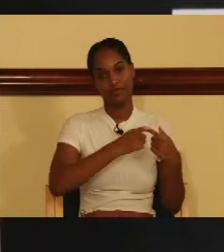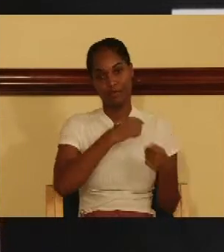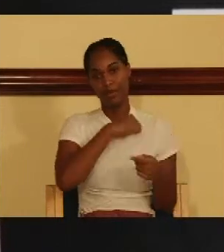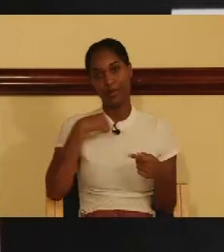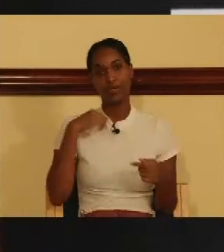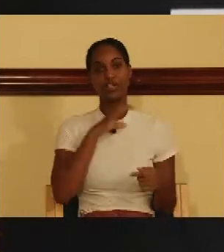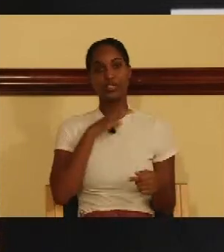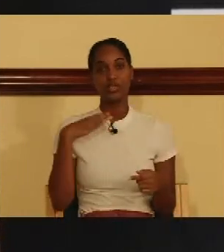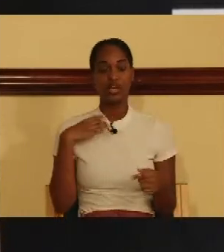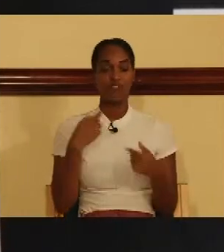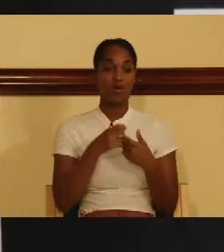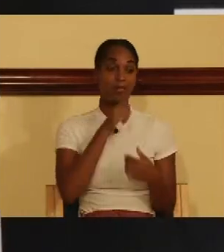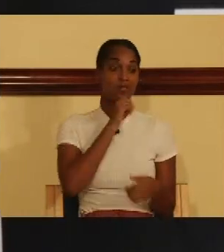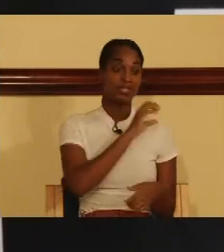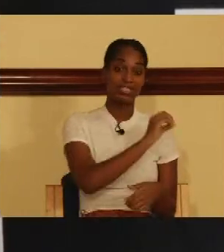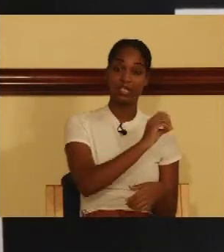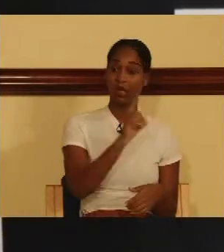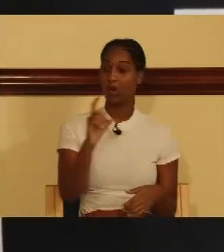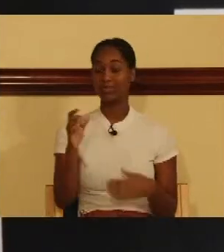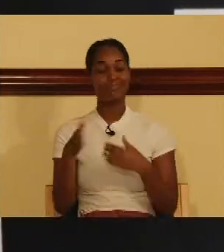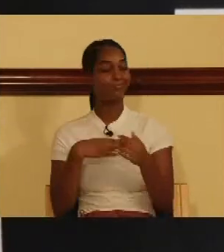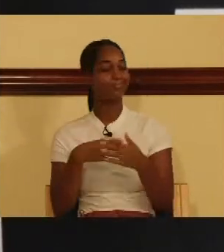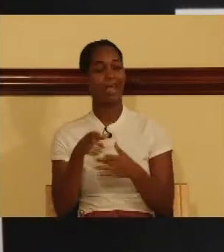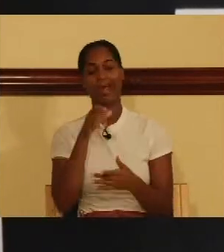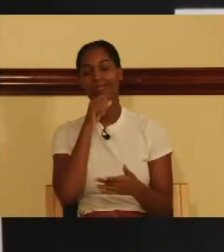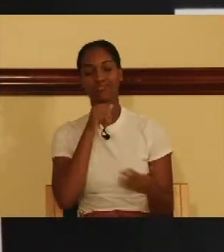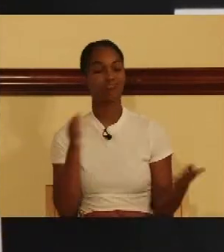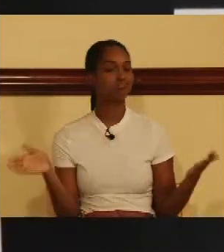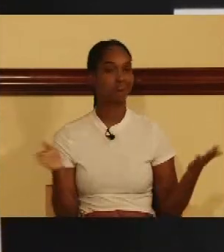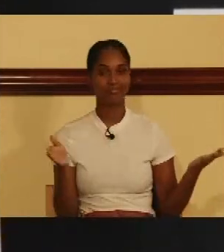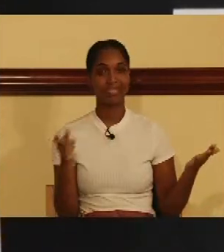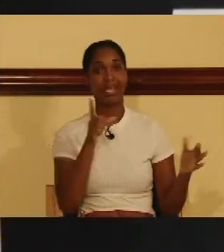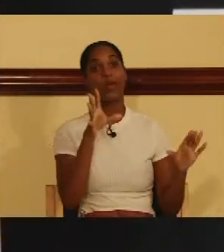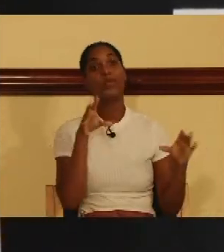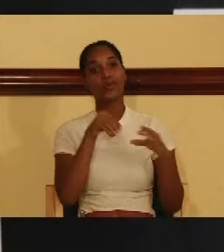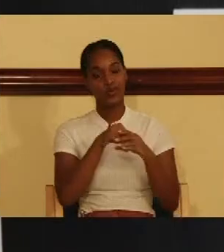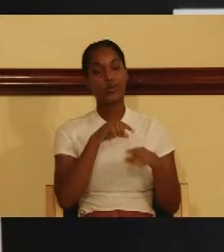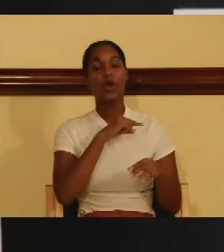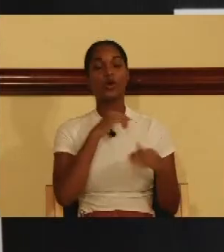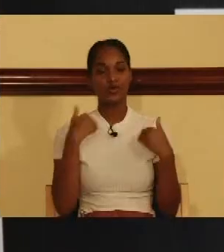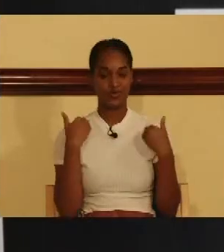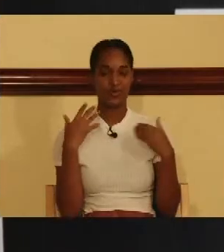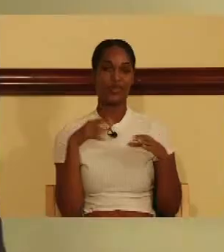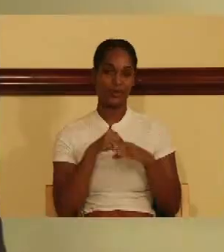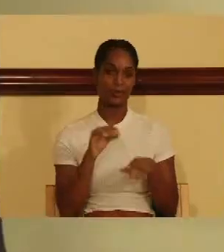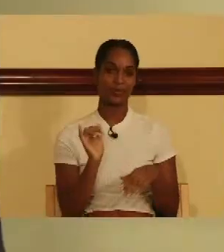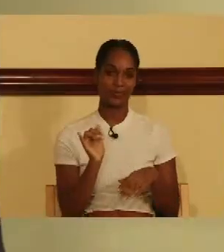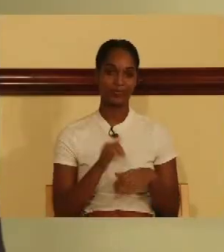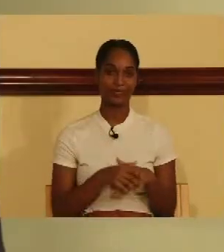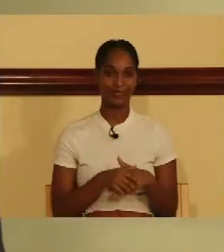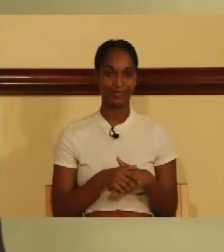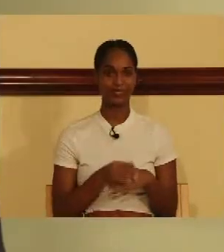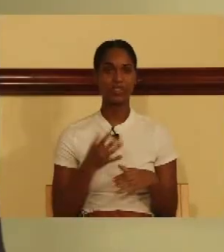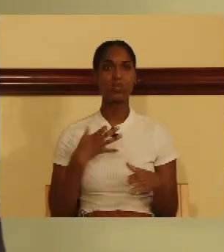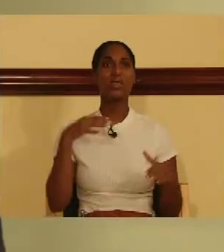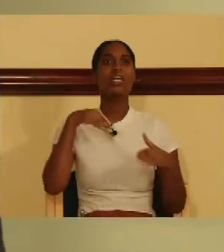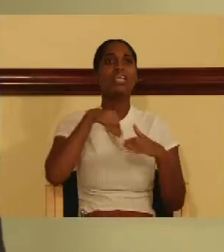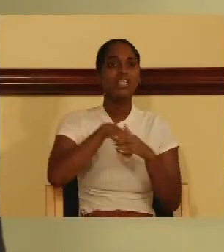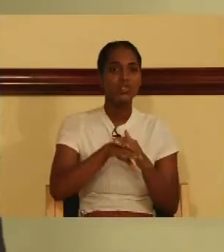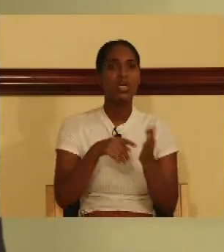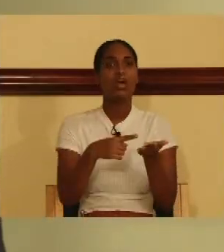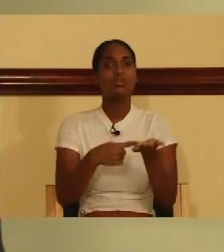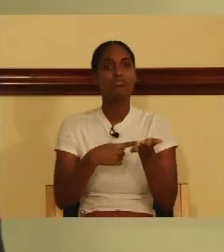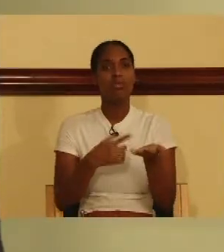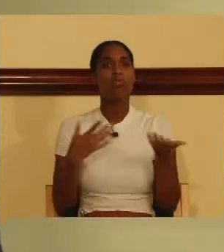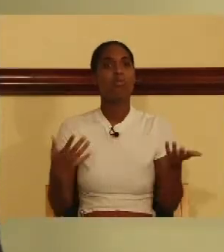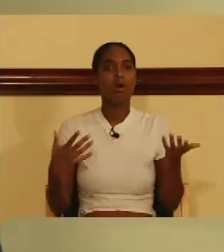from 0 to 100 or however old you are, so that would include our youth. Of course, and we're going to get into the details about how you